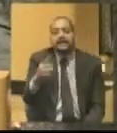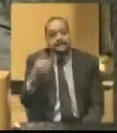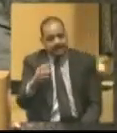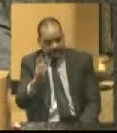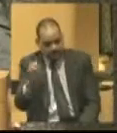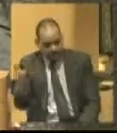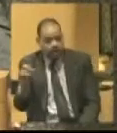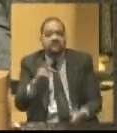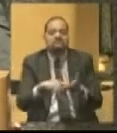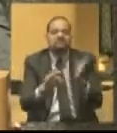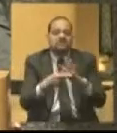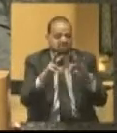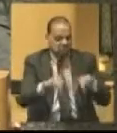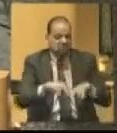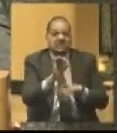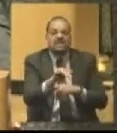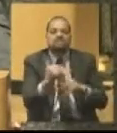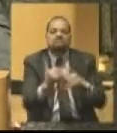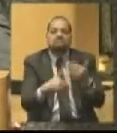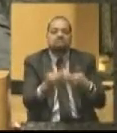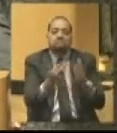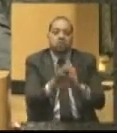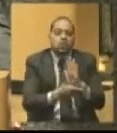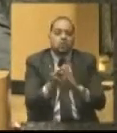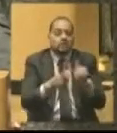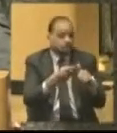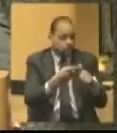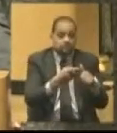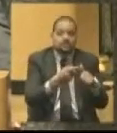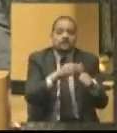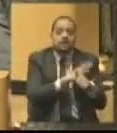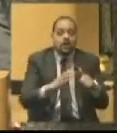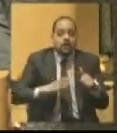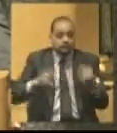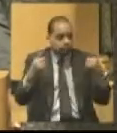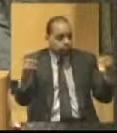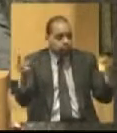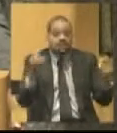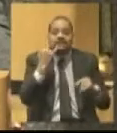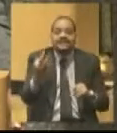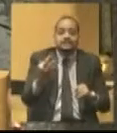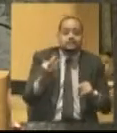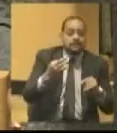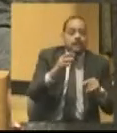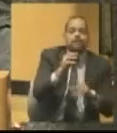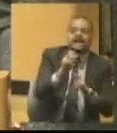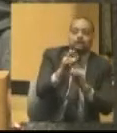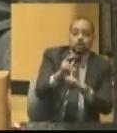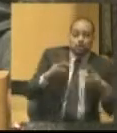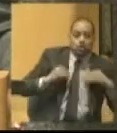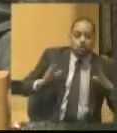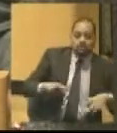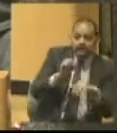Act, emancipation would be a 2-step process. First, Congress decreed that masters would forfeit the services of any slaves used